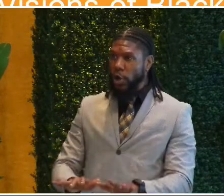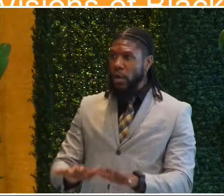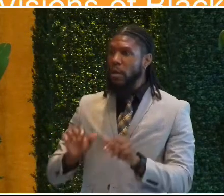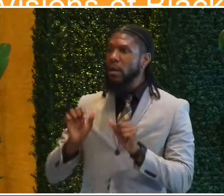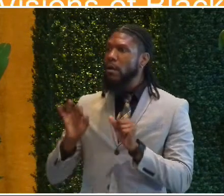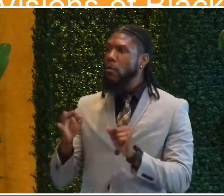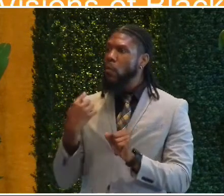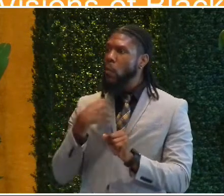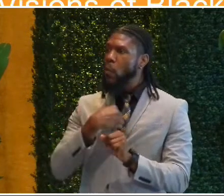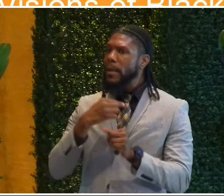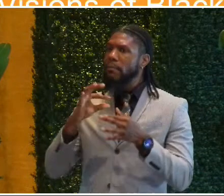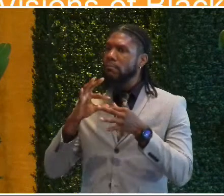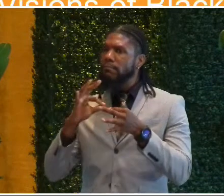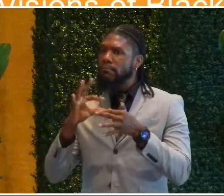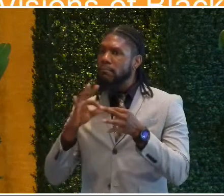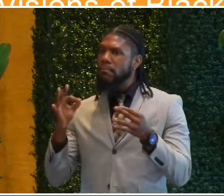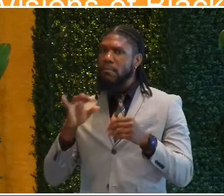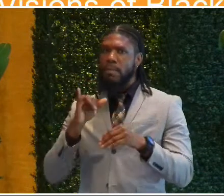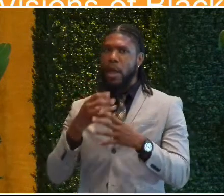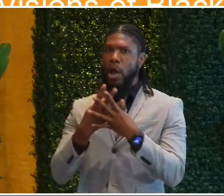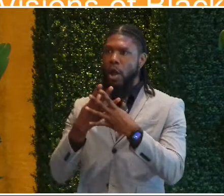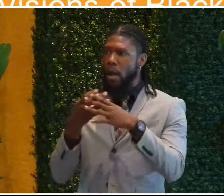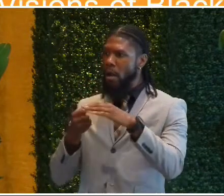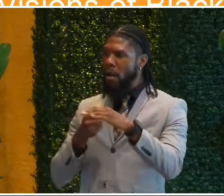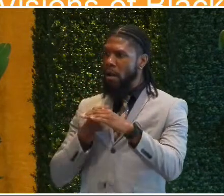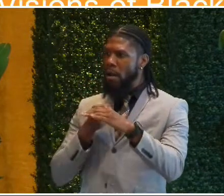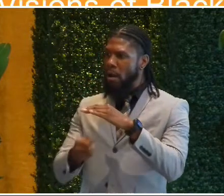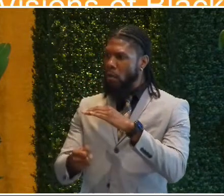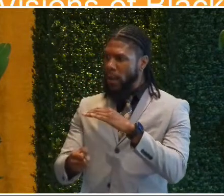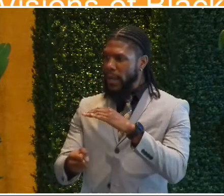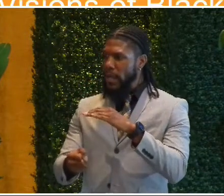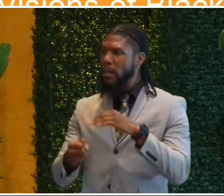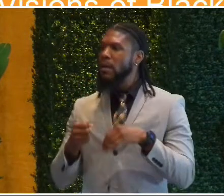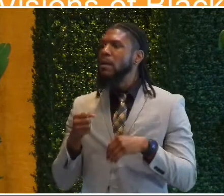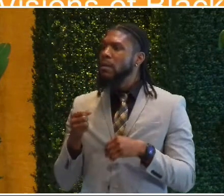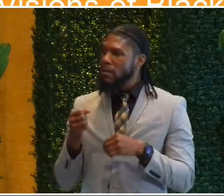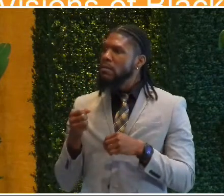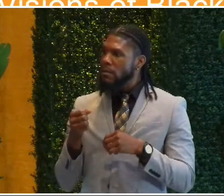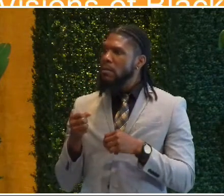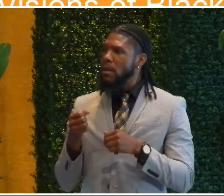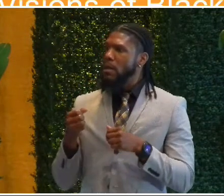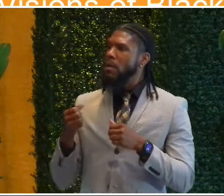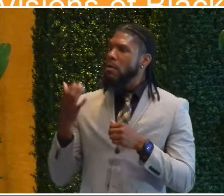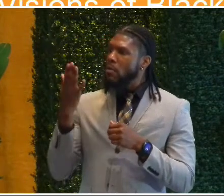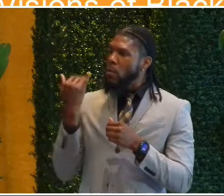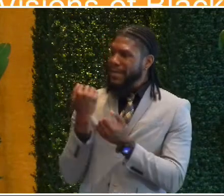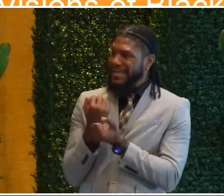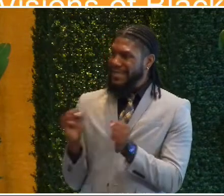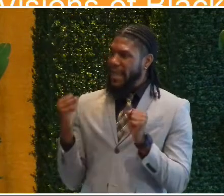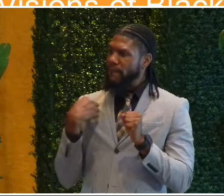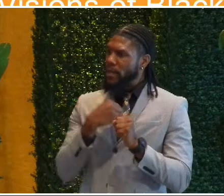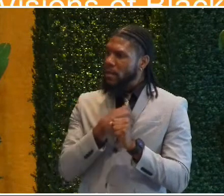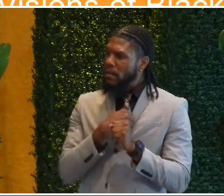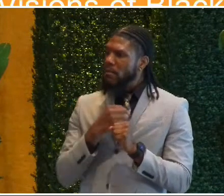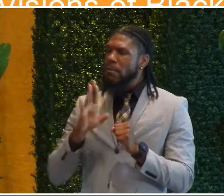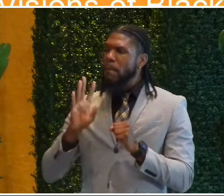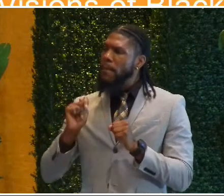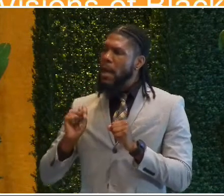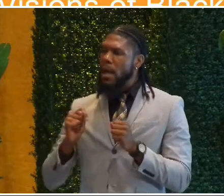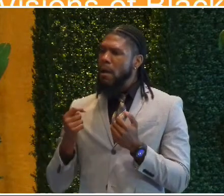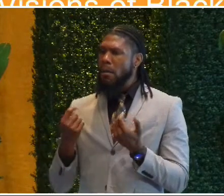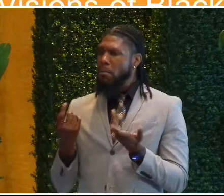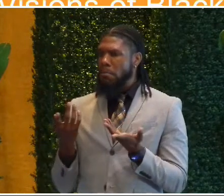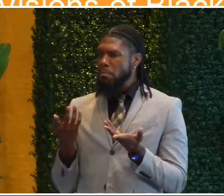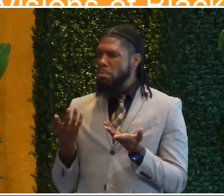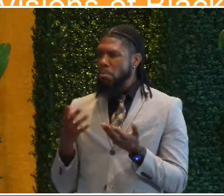that carcerality is how we're going to be, quote, safe and saved, then explain to me how we can be a country with this many people locked